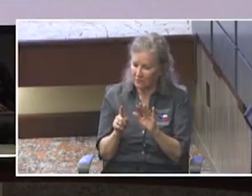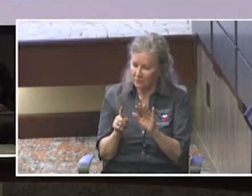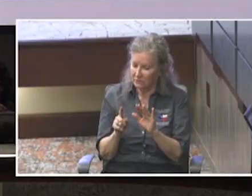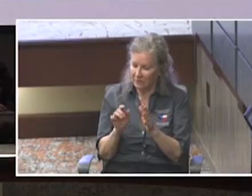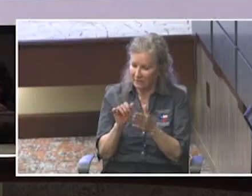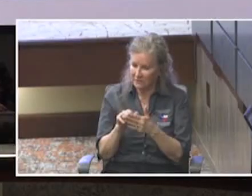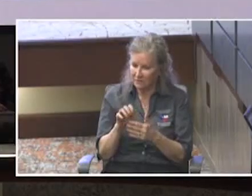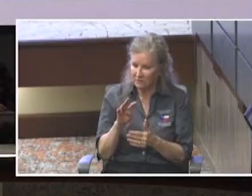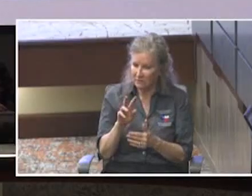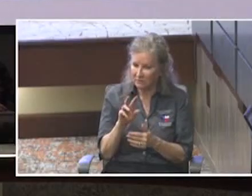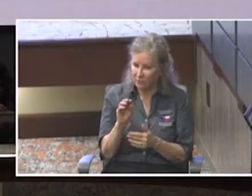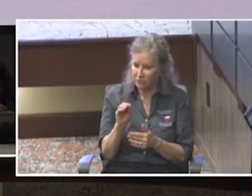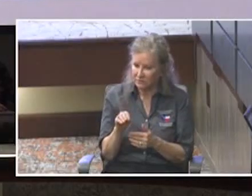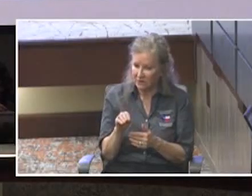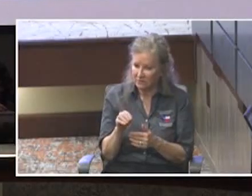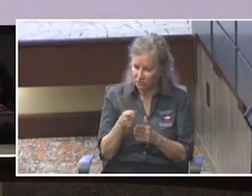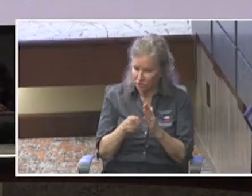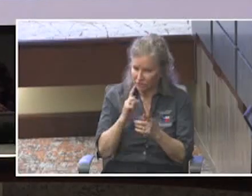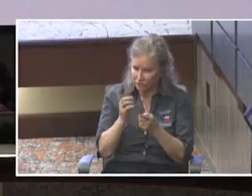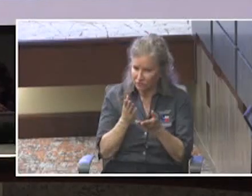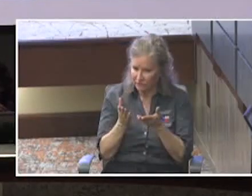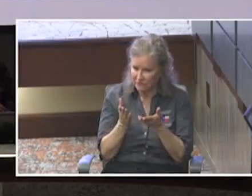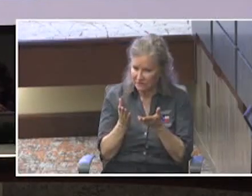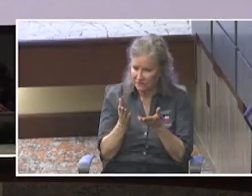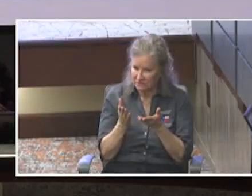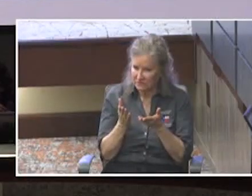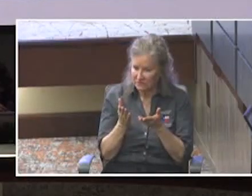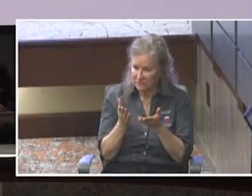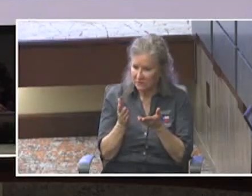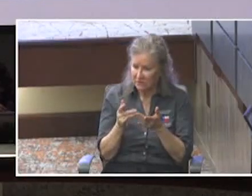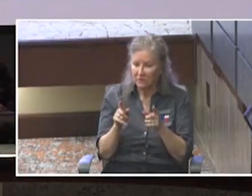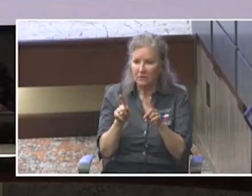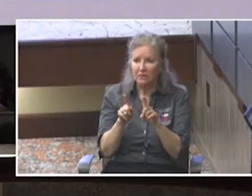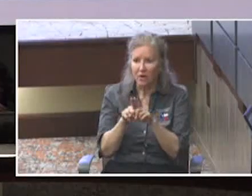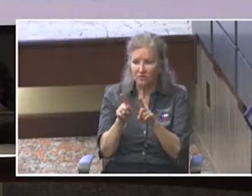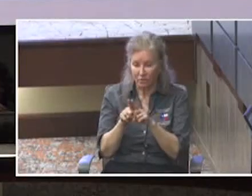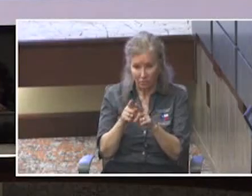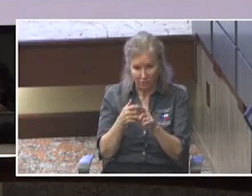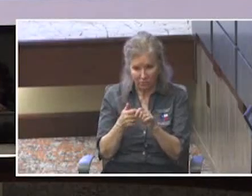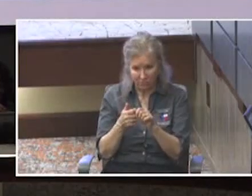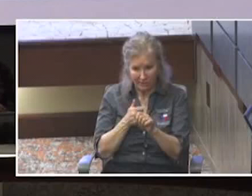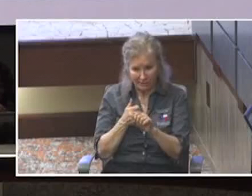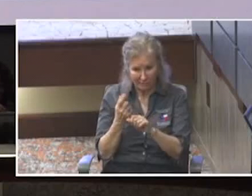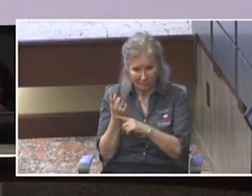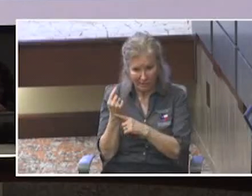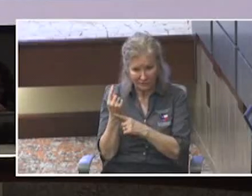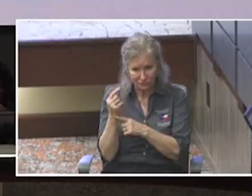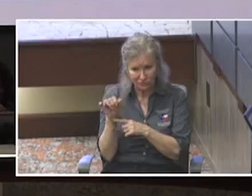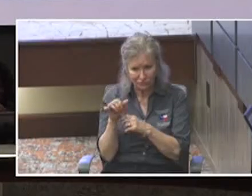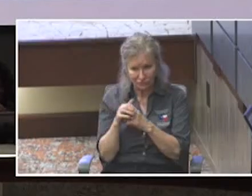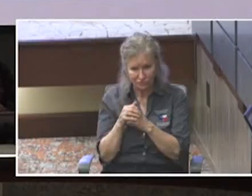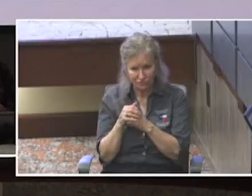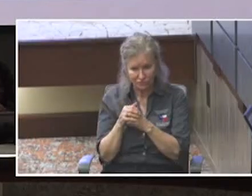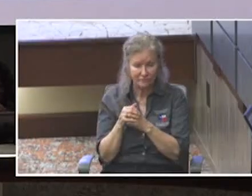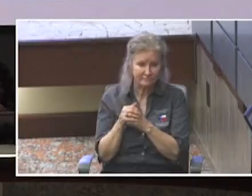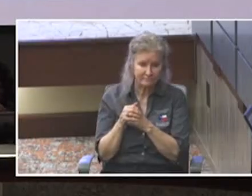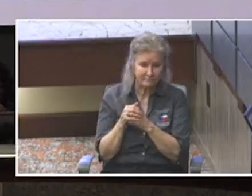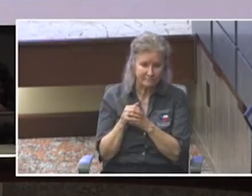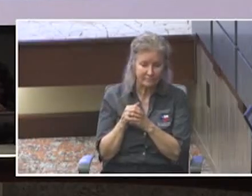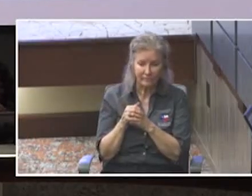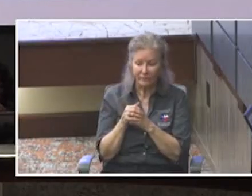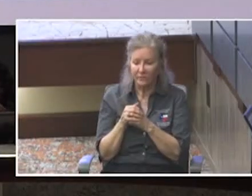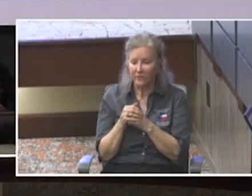in revenue, in charges for services. And then also under last year, year over year, we're actually under as well. Yes. Both in